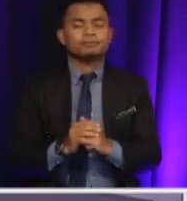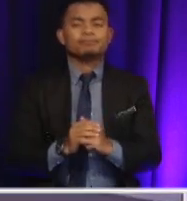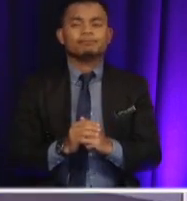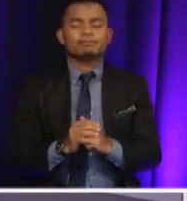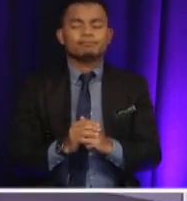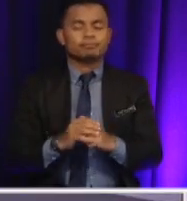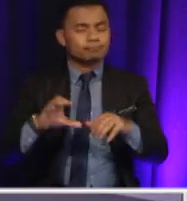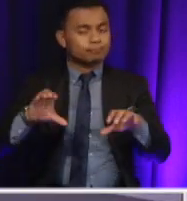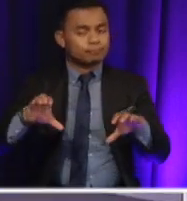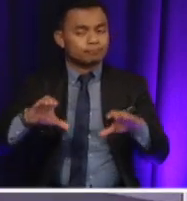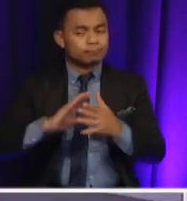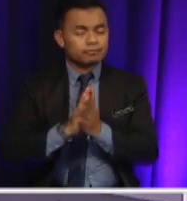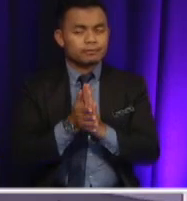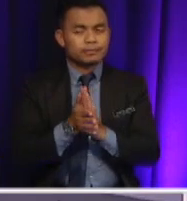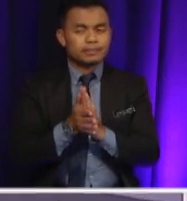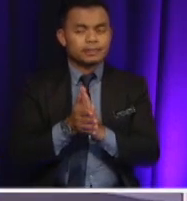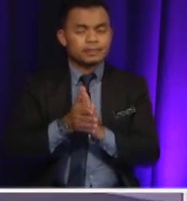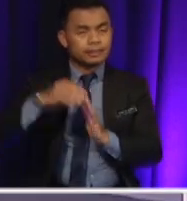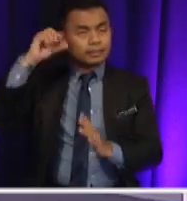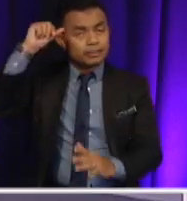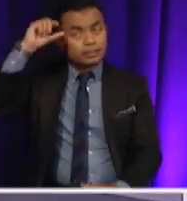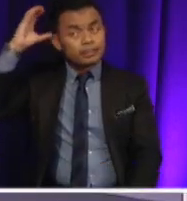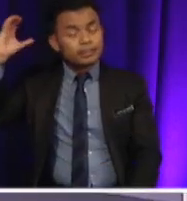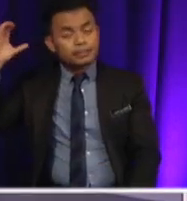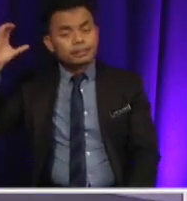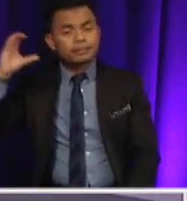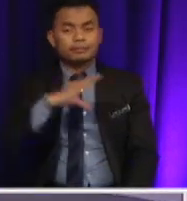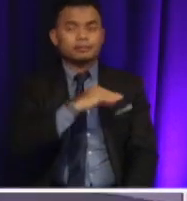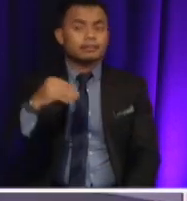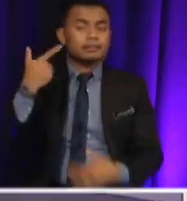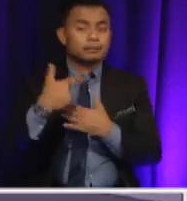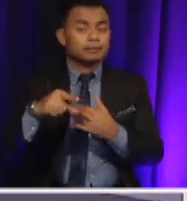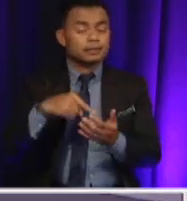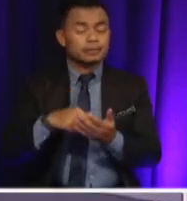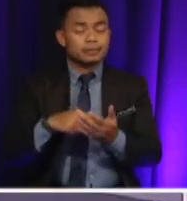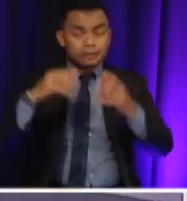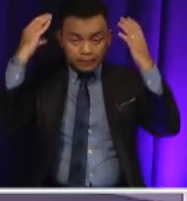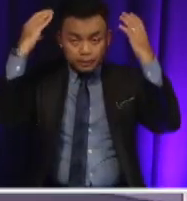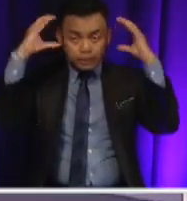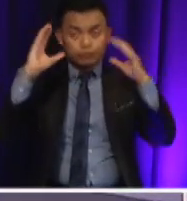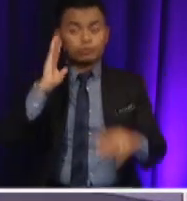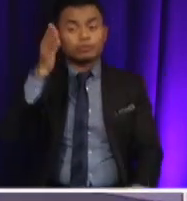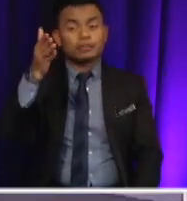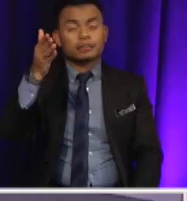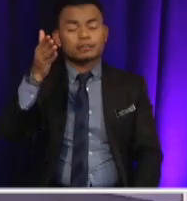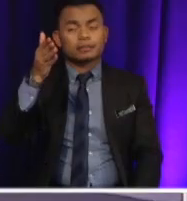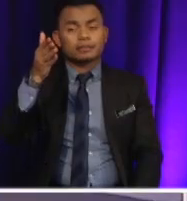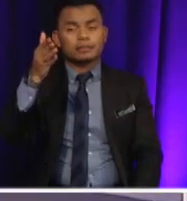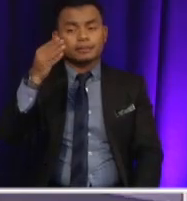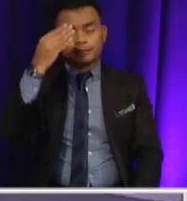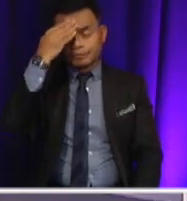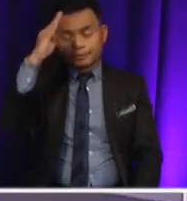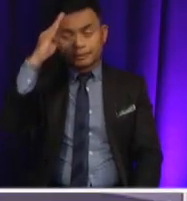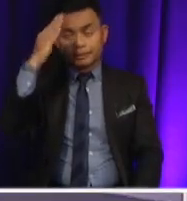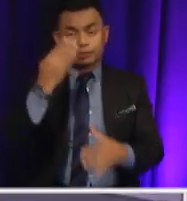creative as you can be. And in a few minutes, I will share a sample of my own creation to